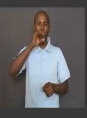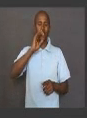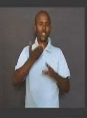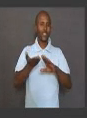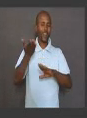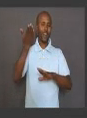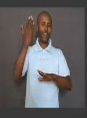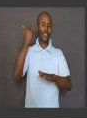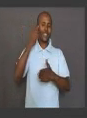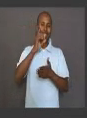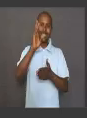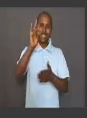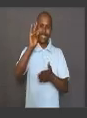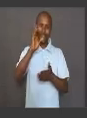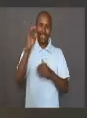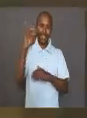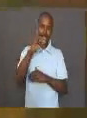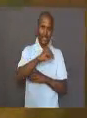last 7 days.